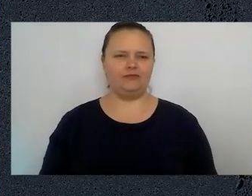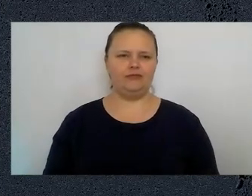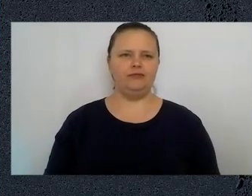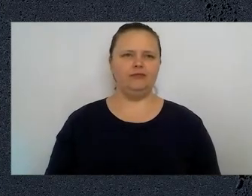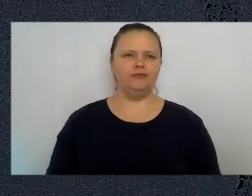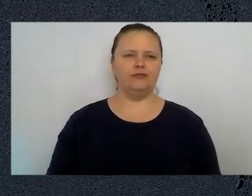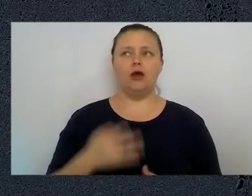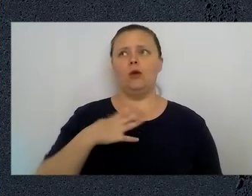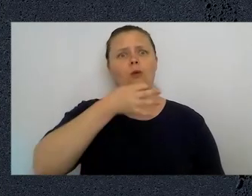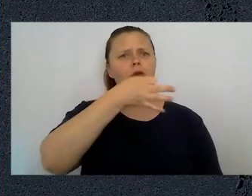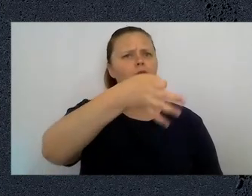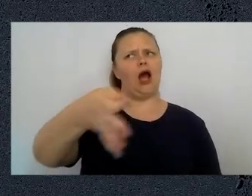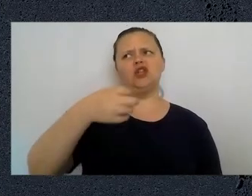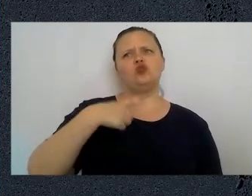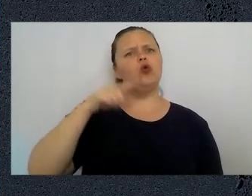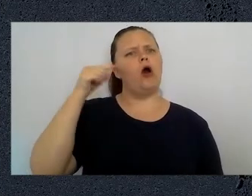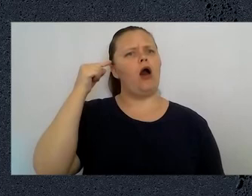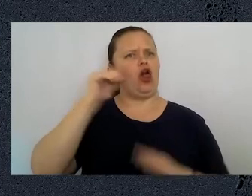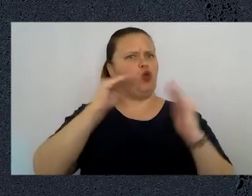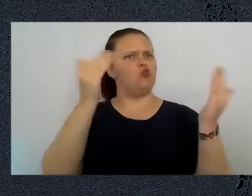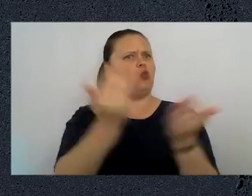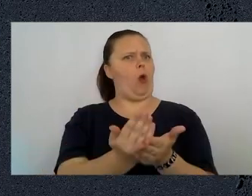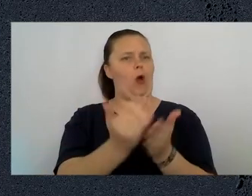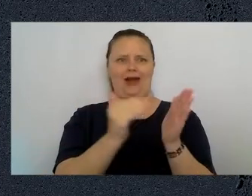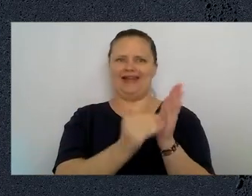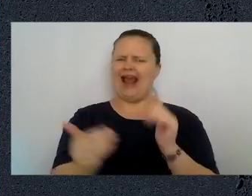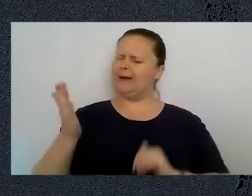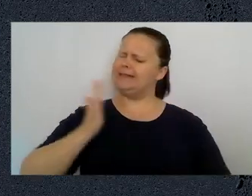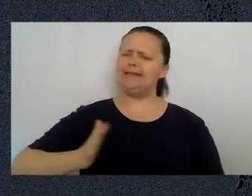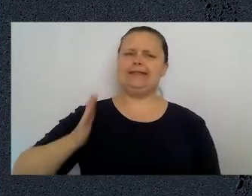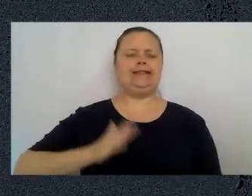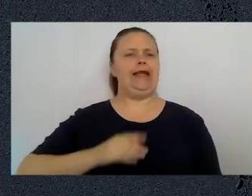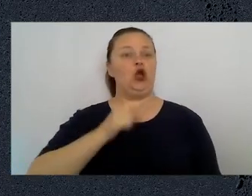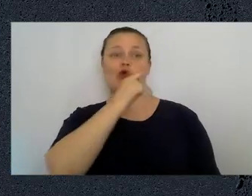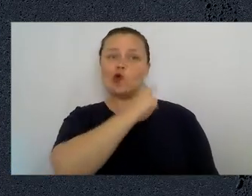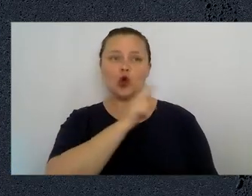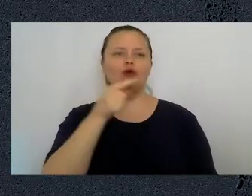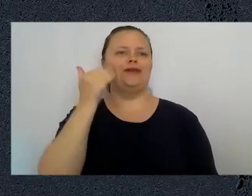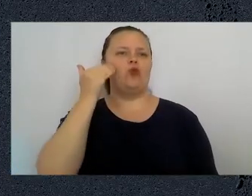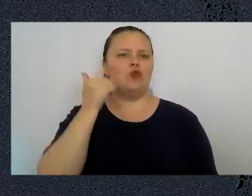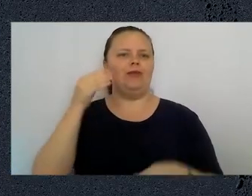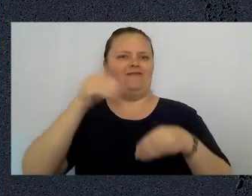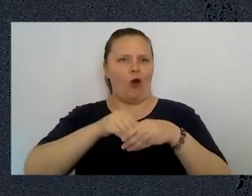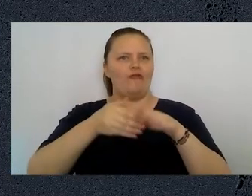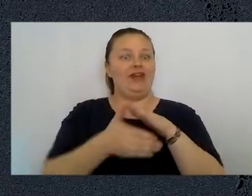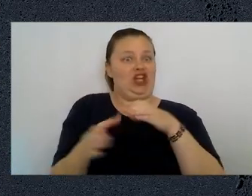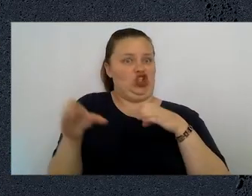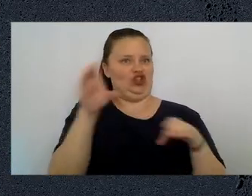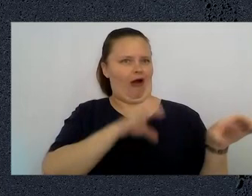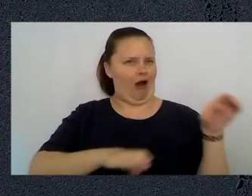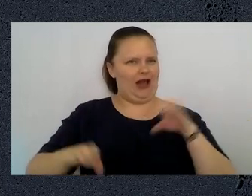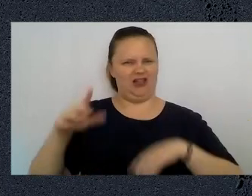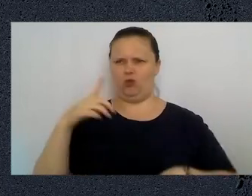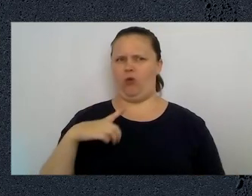now, do you think, need girls and women in science and related fields? What is it about